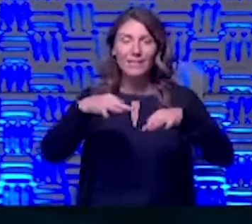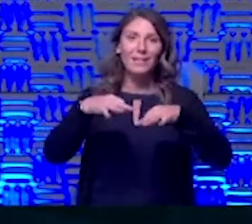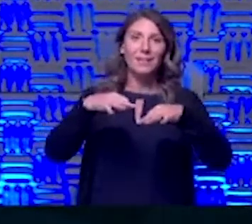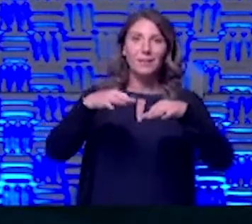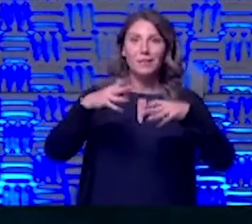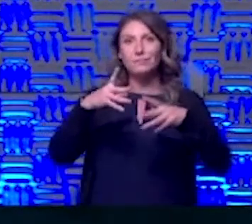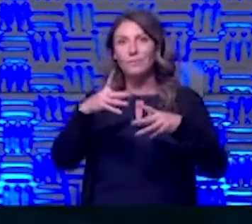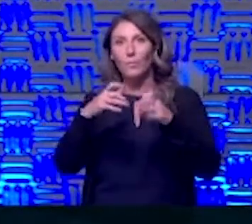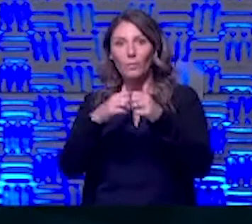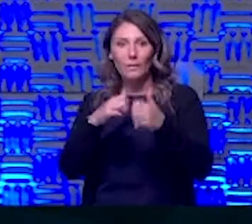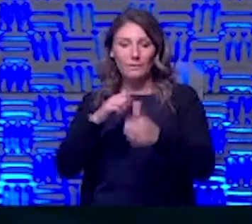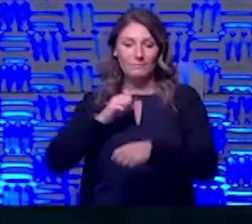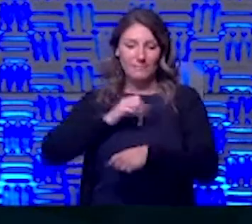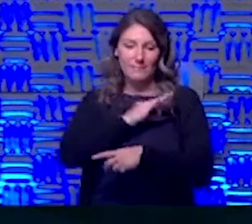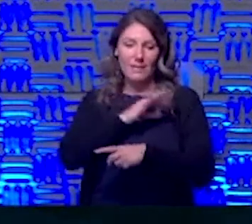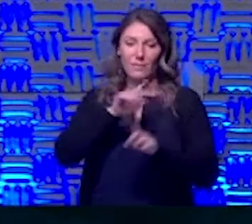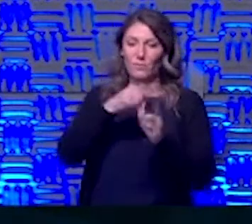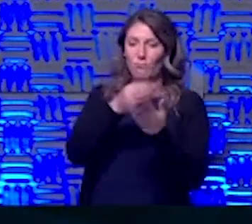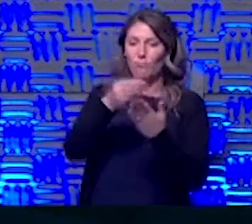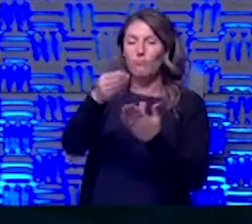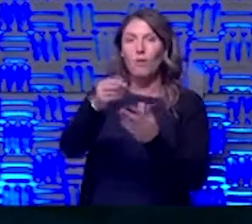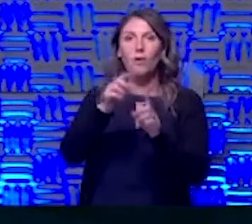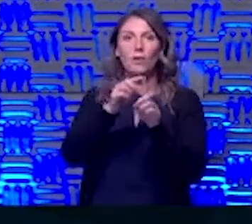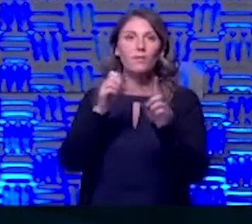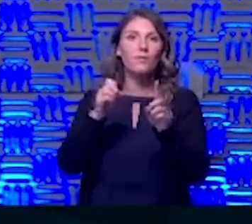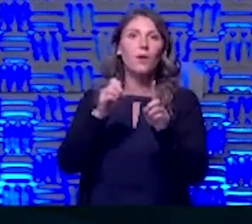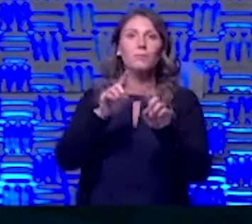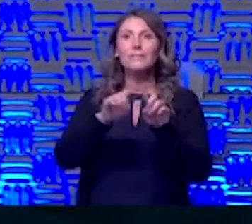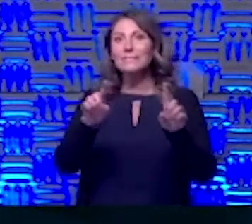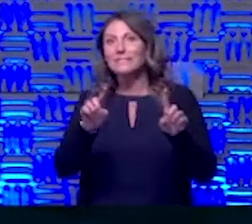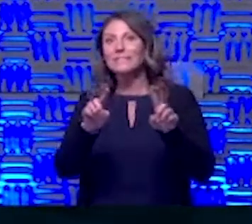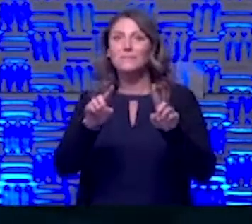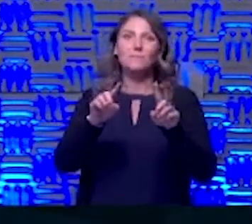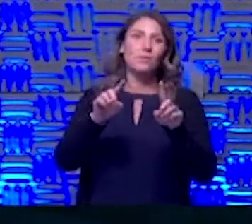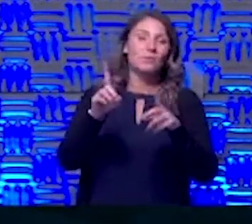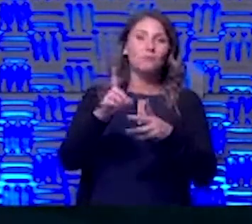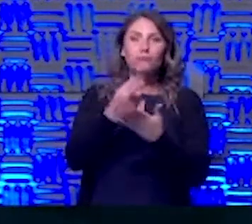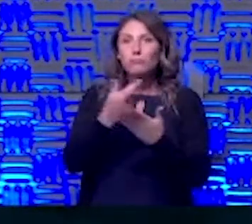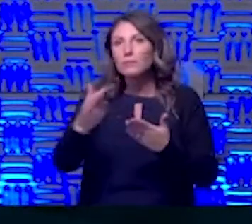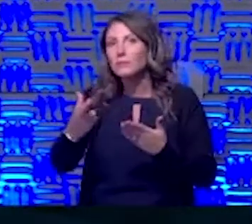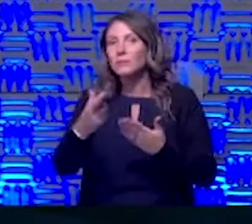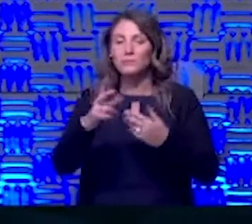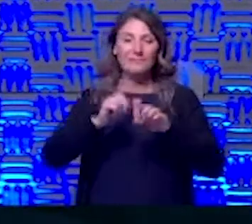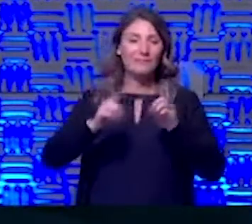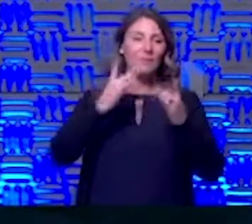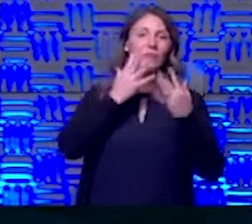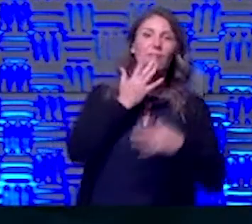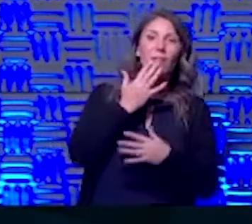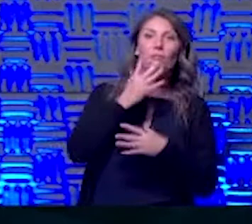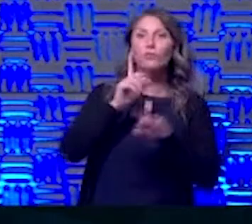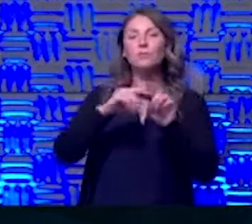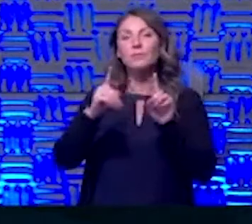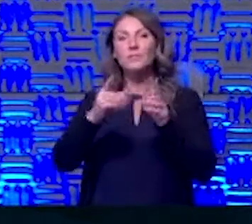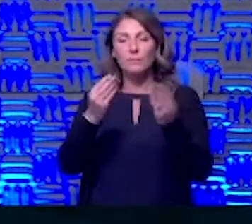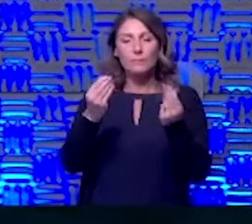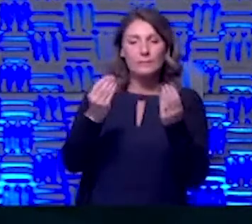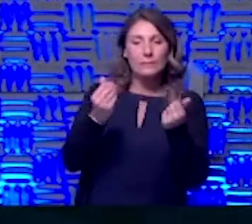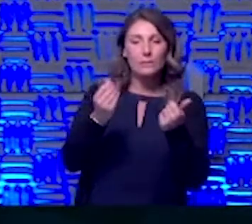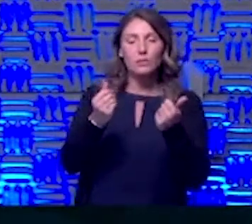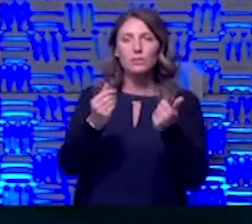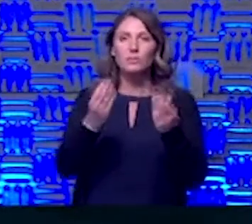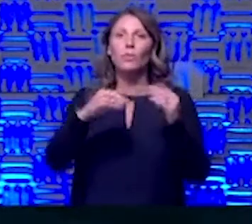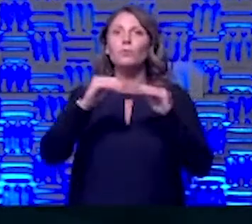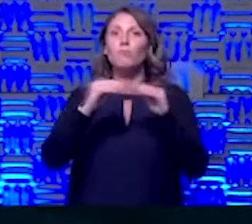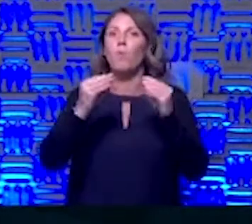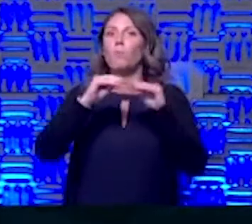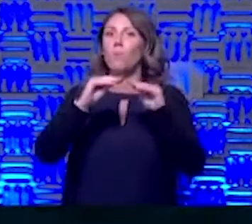time we buy from a different source, it's a different color, different material, so there's going to be a lot more education. So we deal with that. But